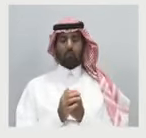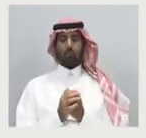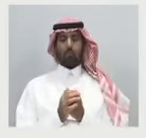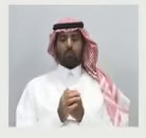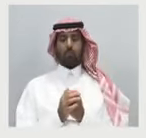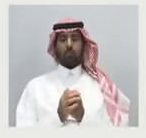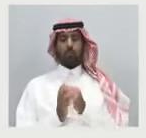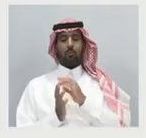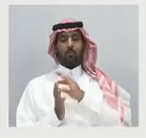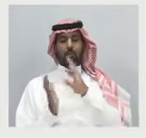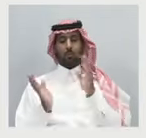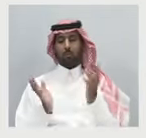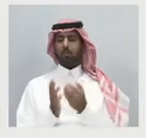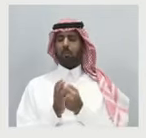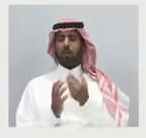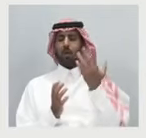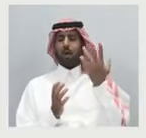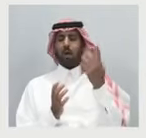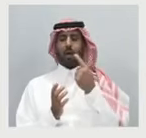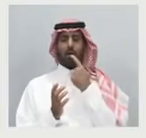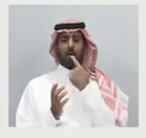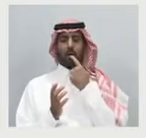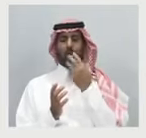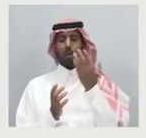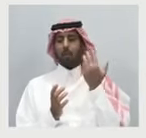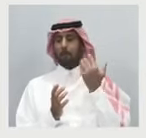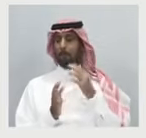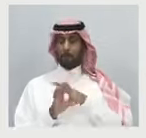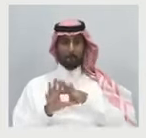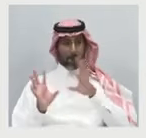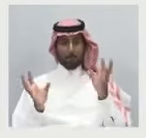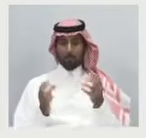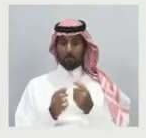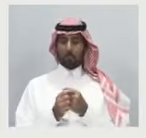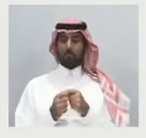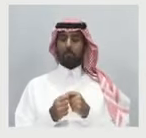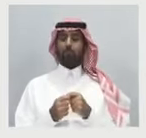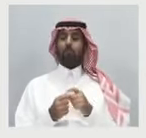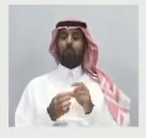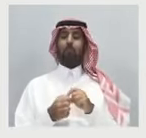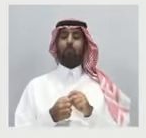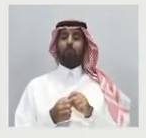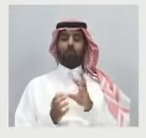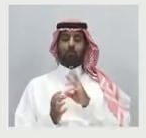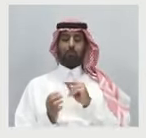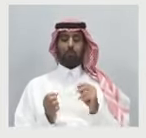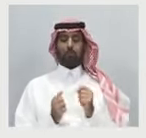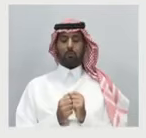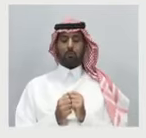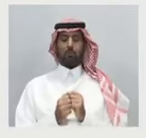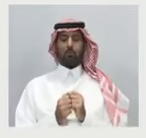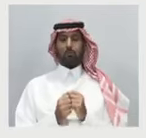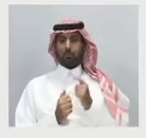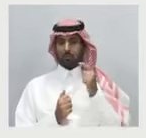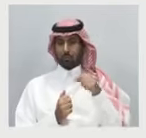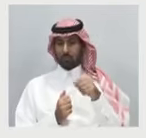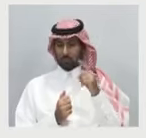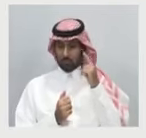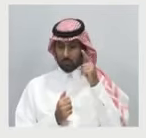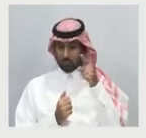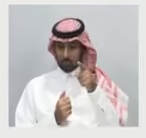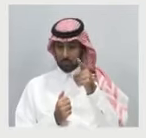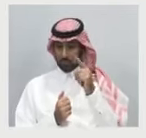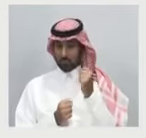in 5 years in public relations in large corporations. Now, it is